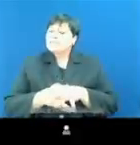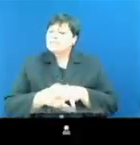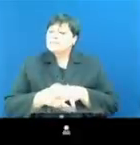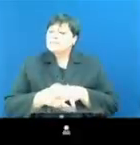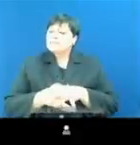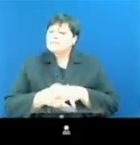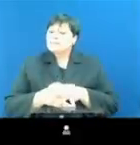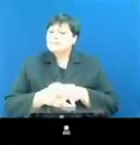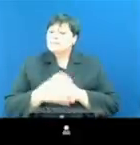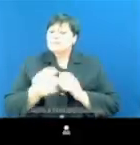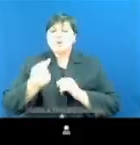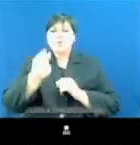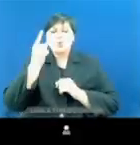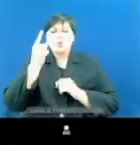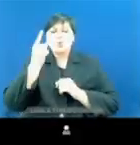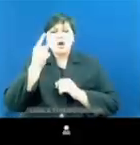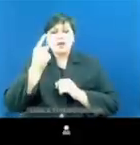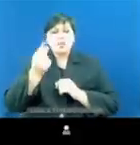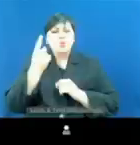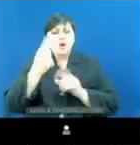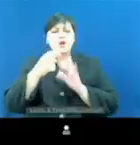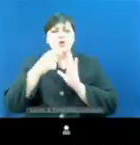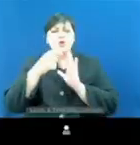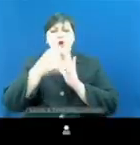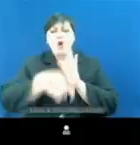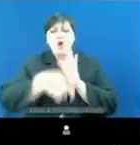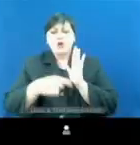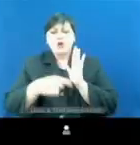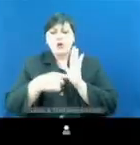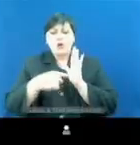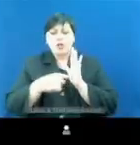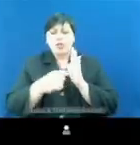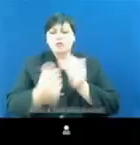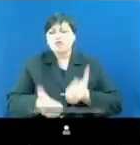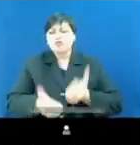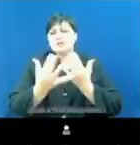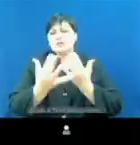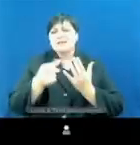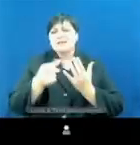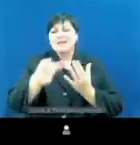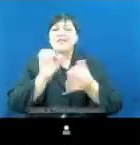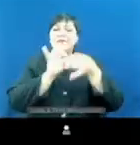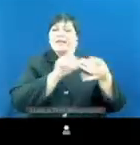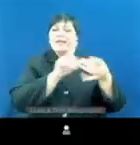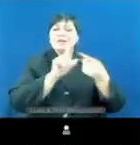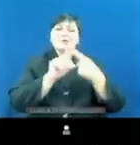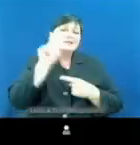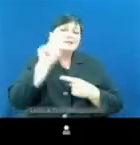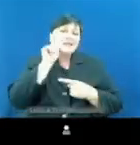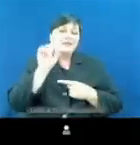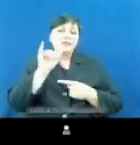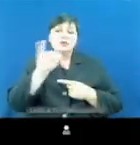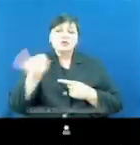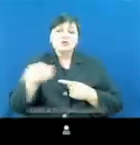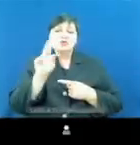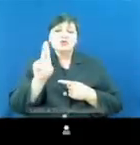one of the articles that they suggest you read deals with deaf jurors, and it was written before the ADA was passed.